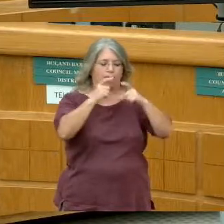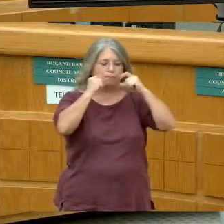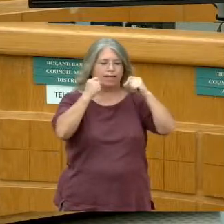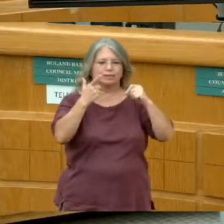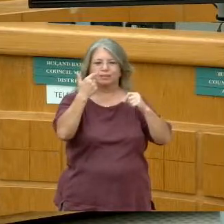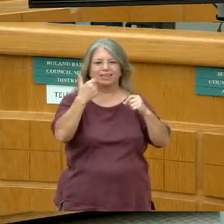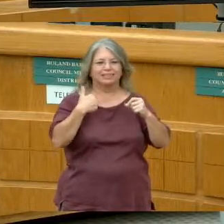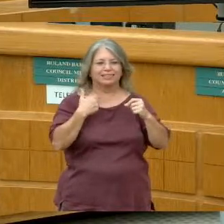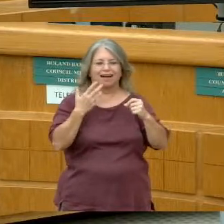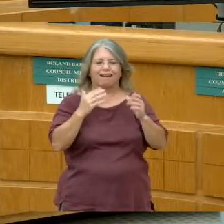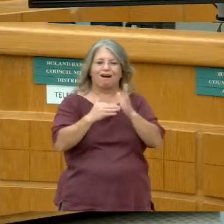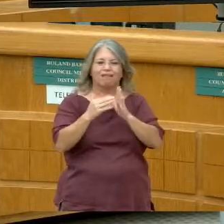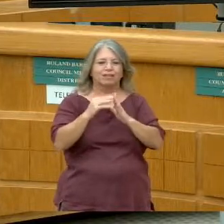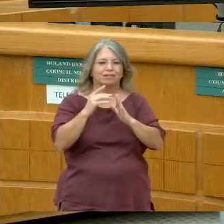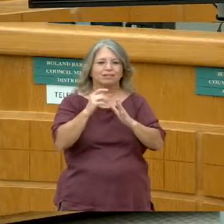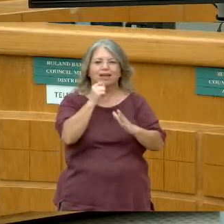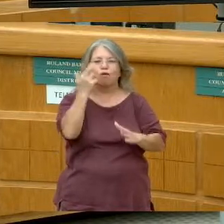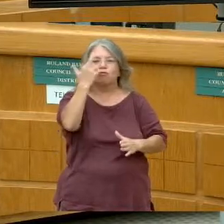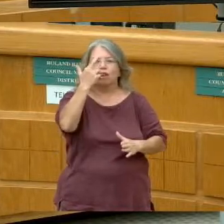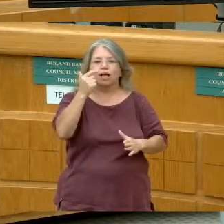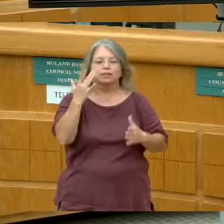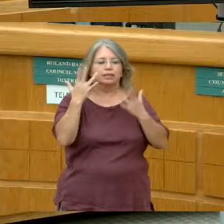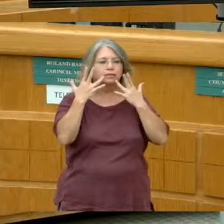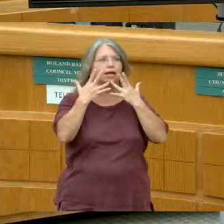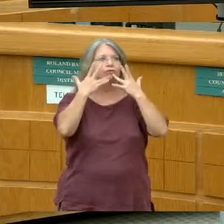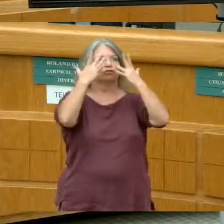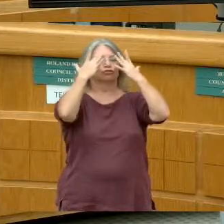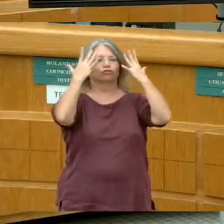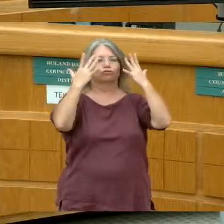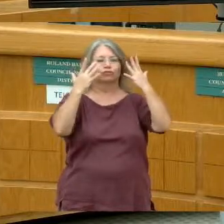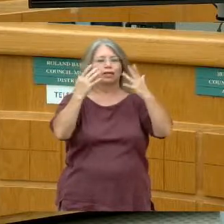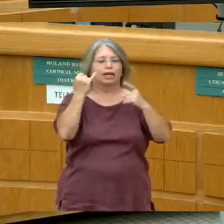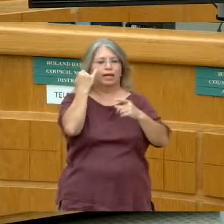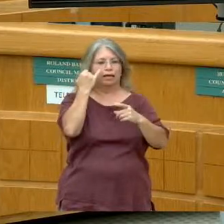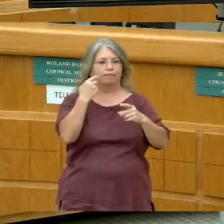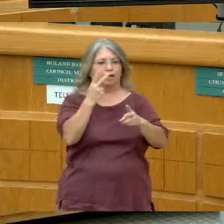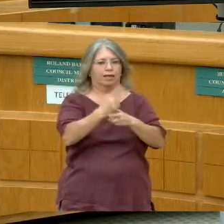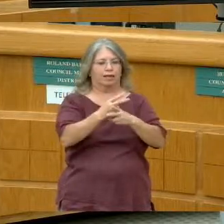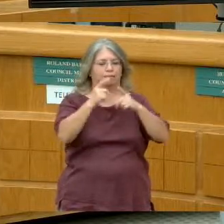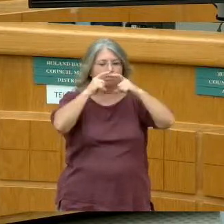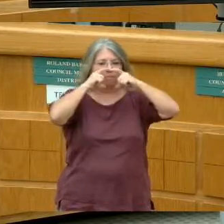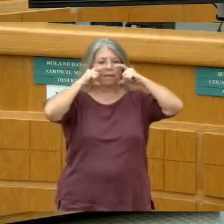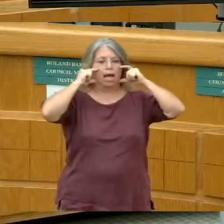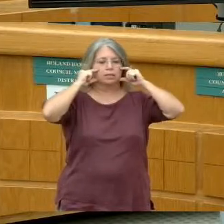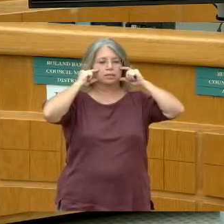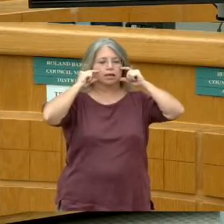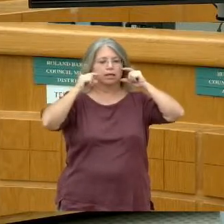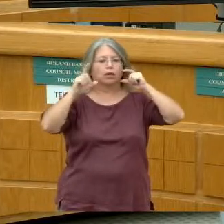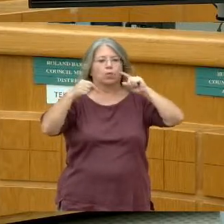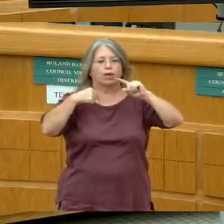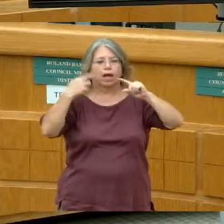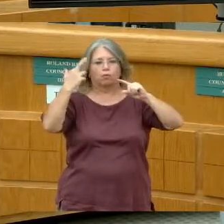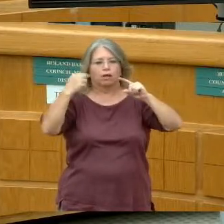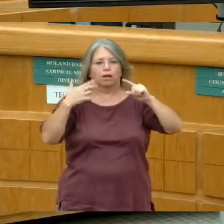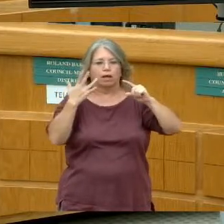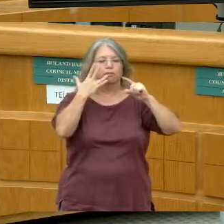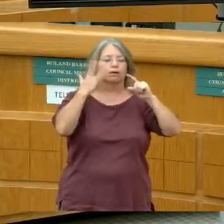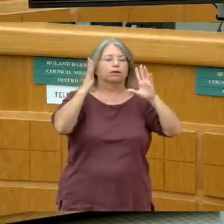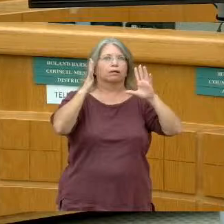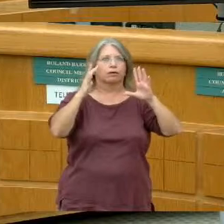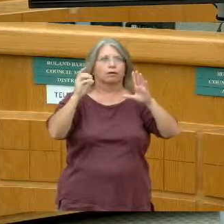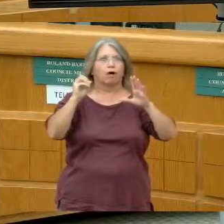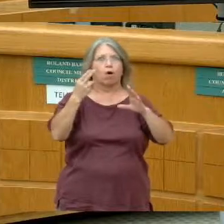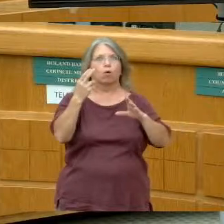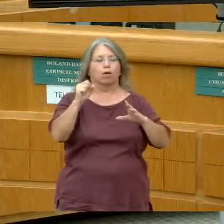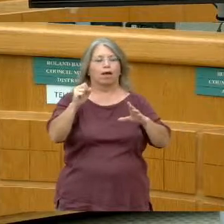myself from doing it. You do it unconsciously. And so by having the mask on, at least when I go to touch my face, I'm, oh yeah, I shouldn't touch my face, I have the mask on.